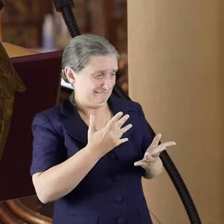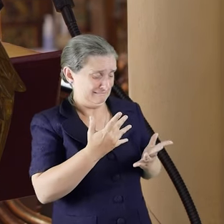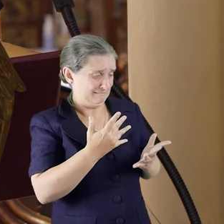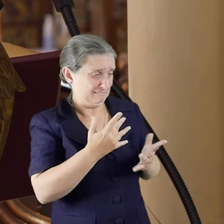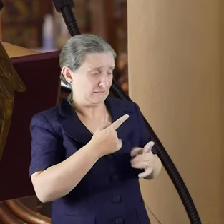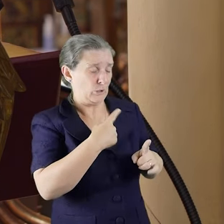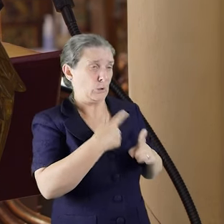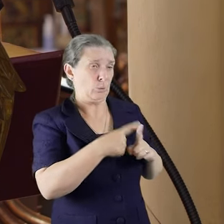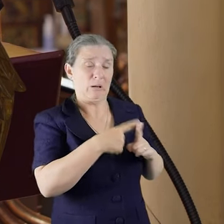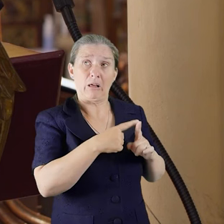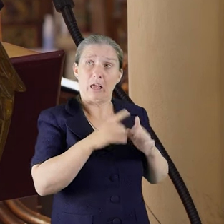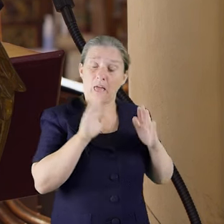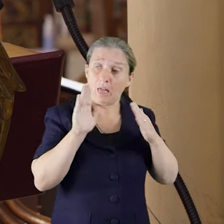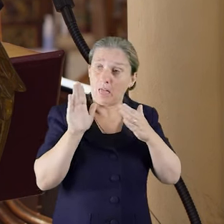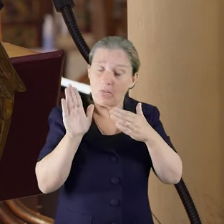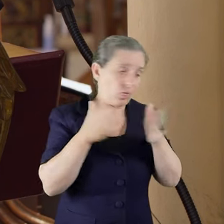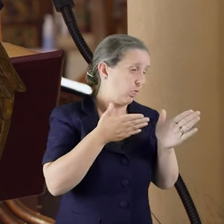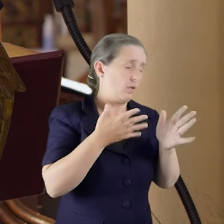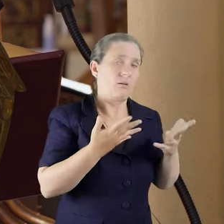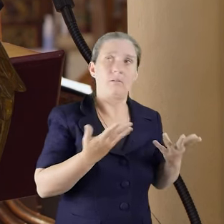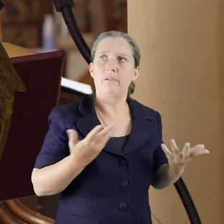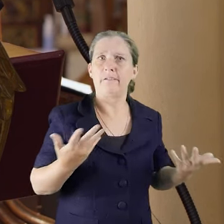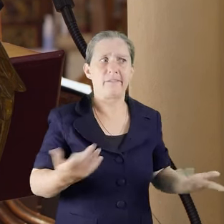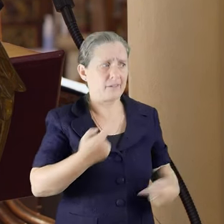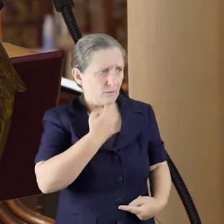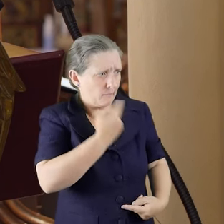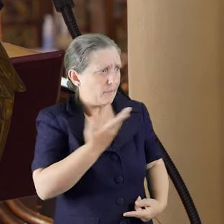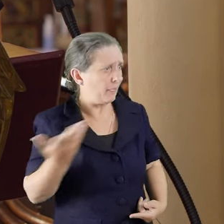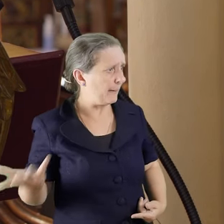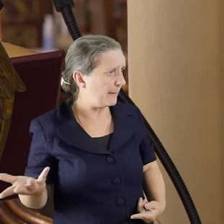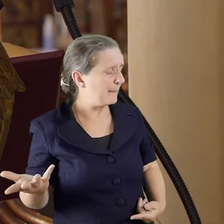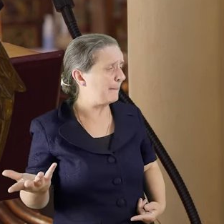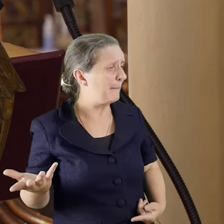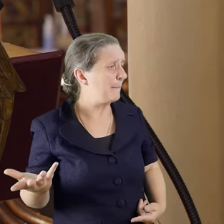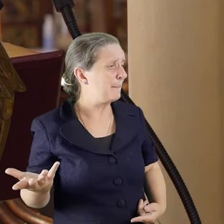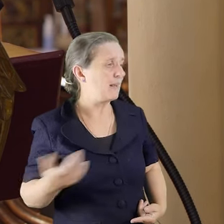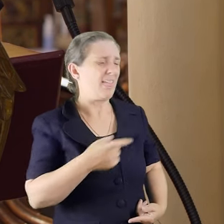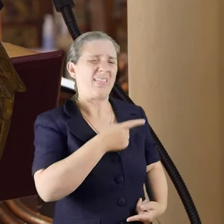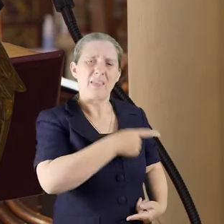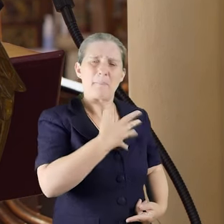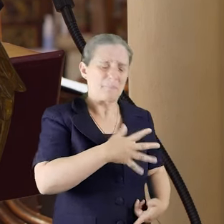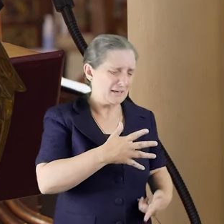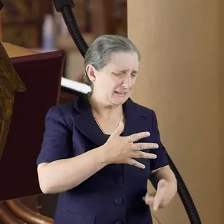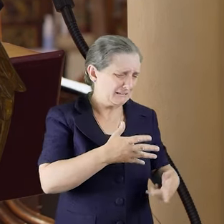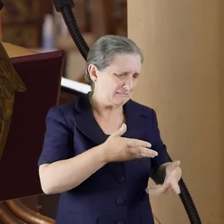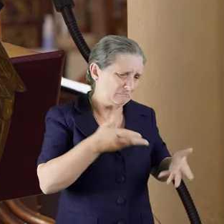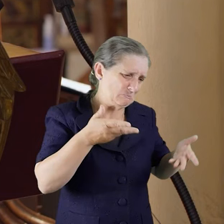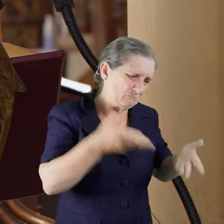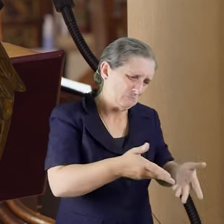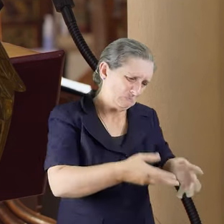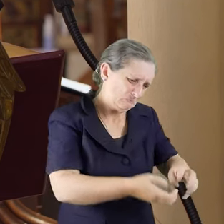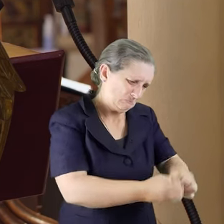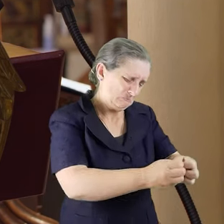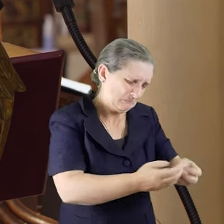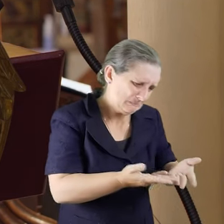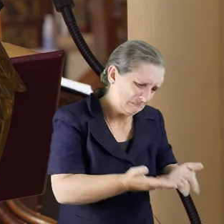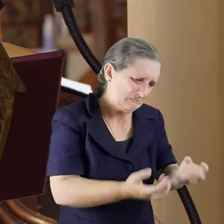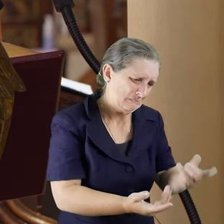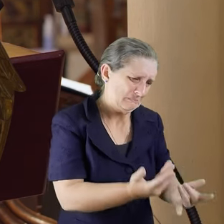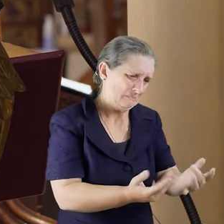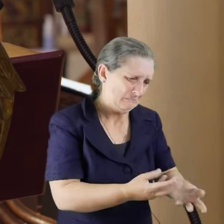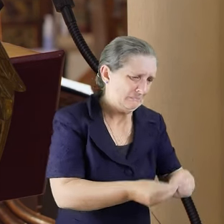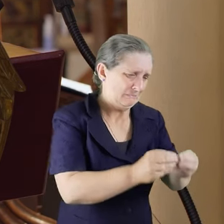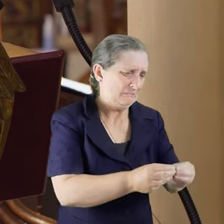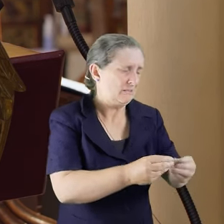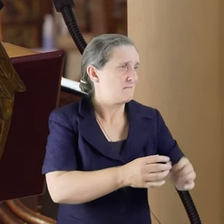They have been quick to turn aside from the way that I commanded them. They have cast for themselves an image of a calf